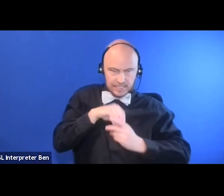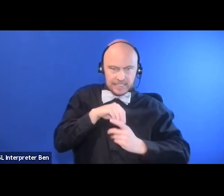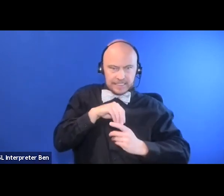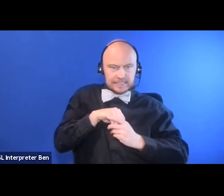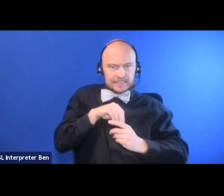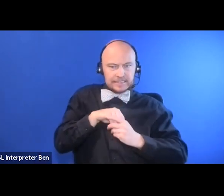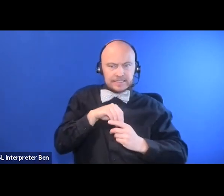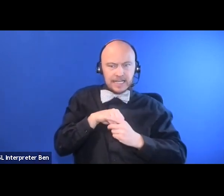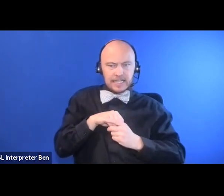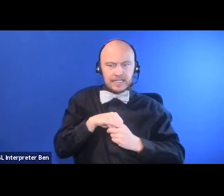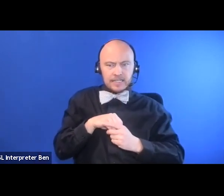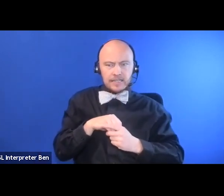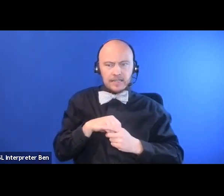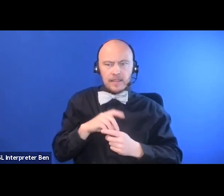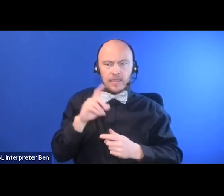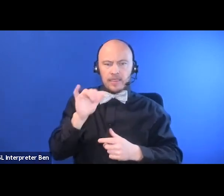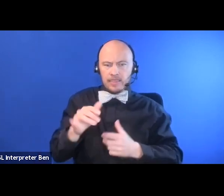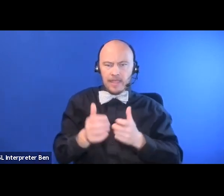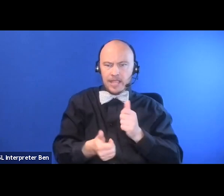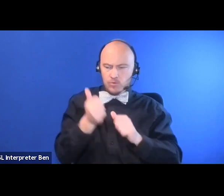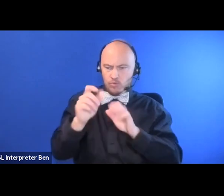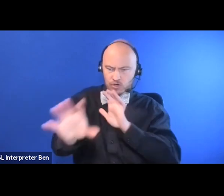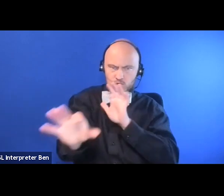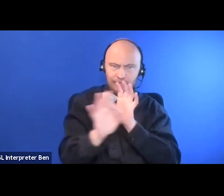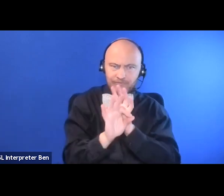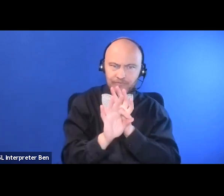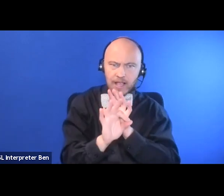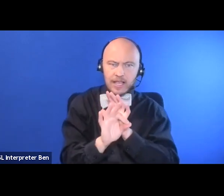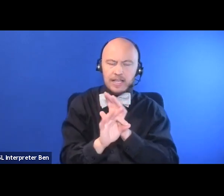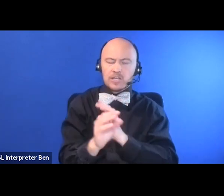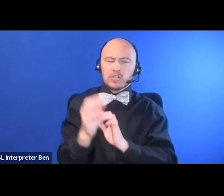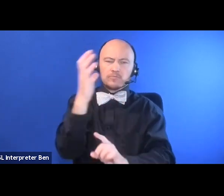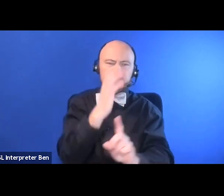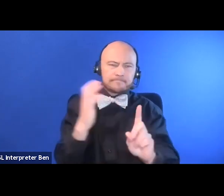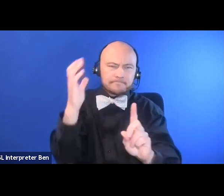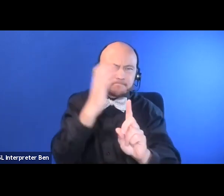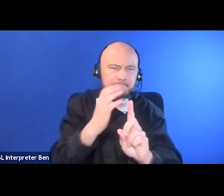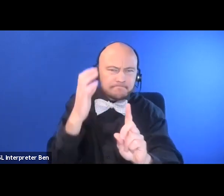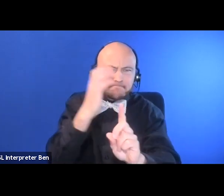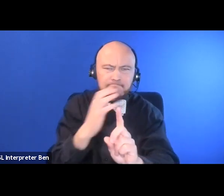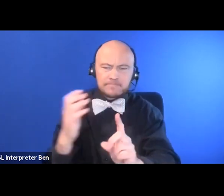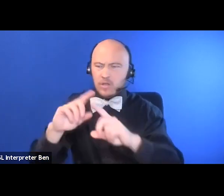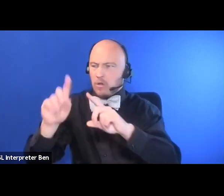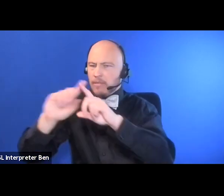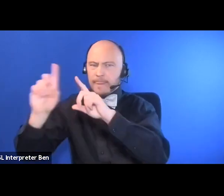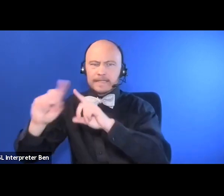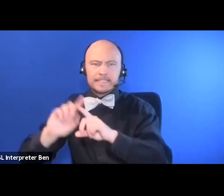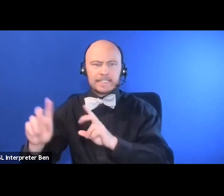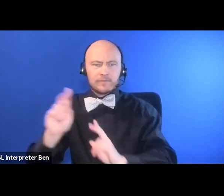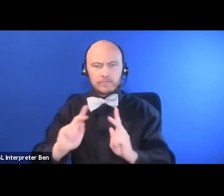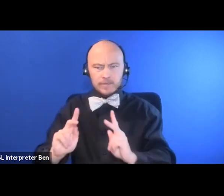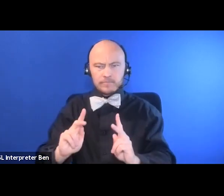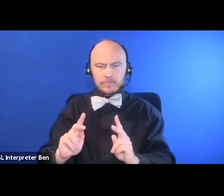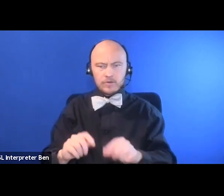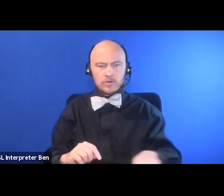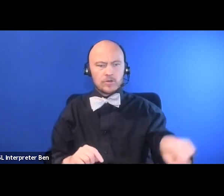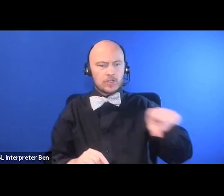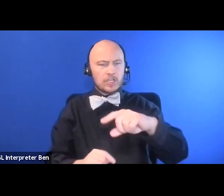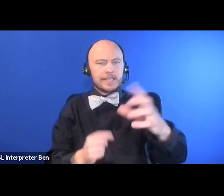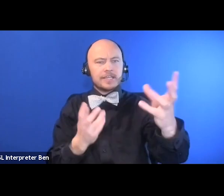one that you wanted most to find. You looked at the bodies around you and you deemed them